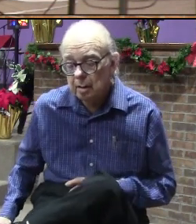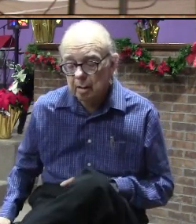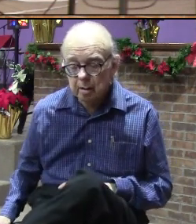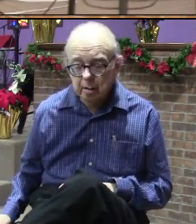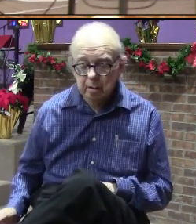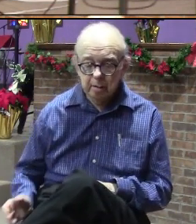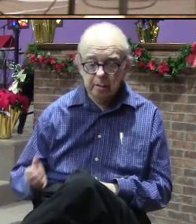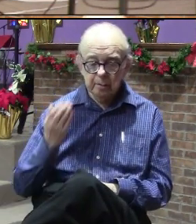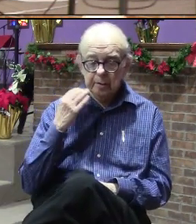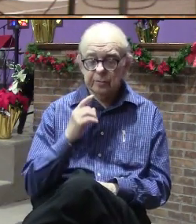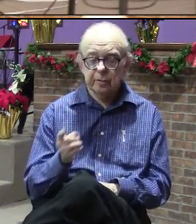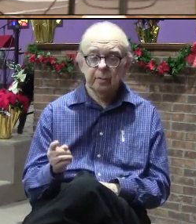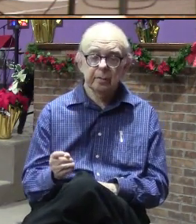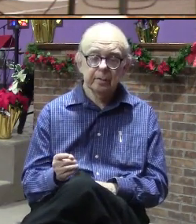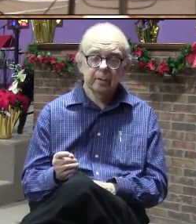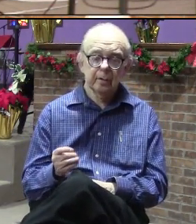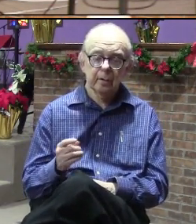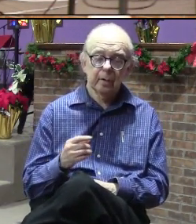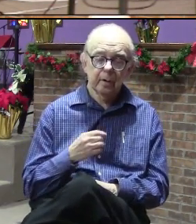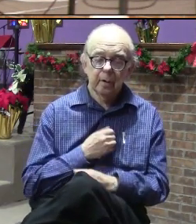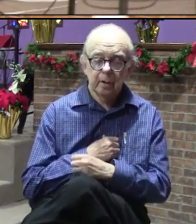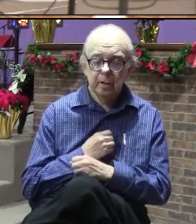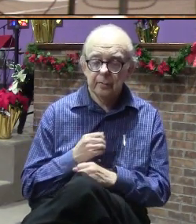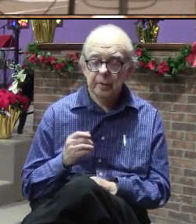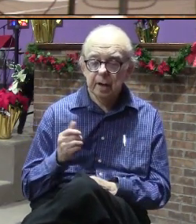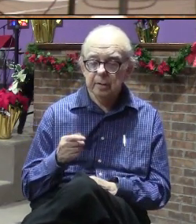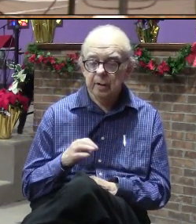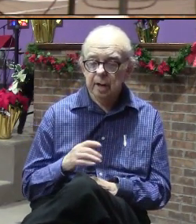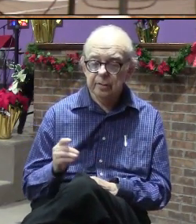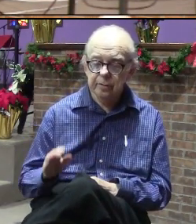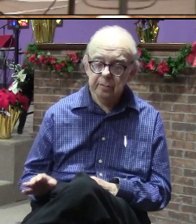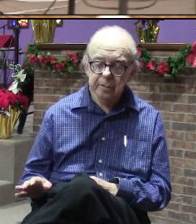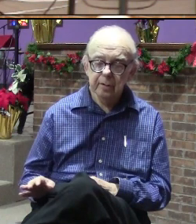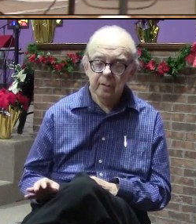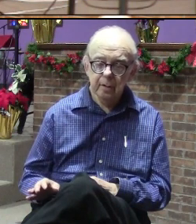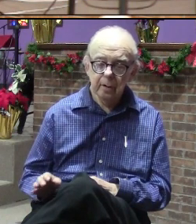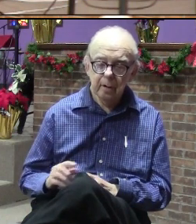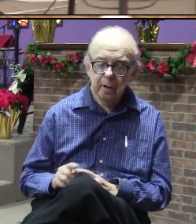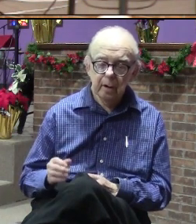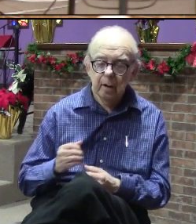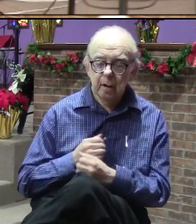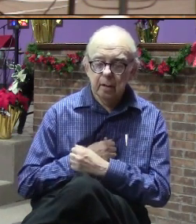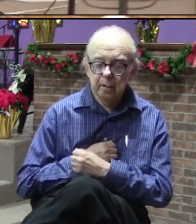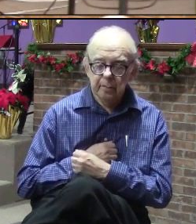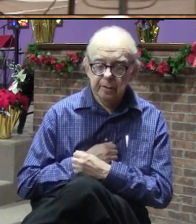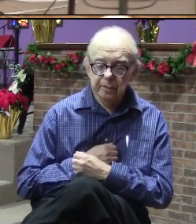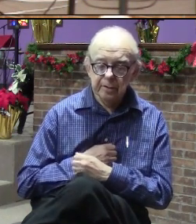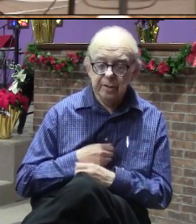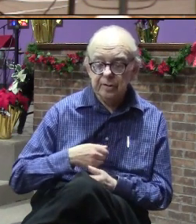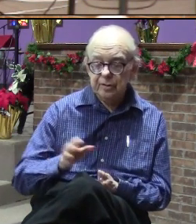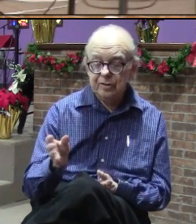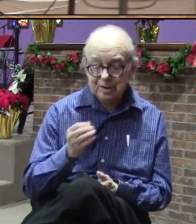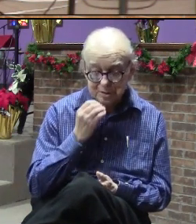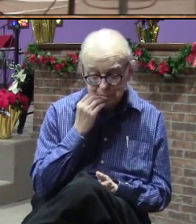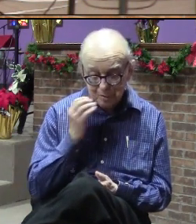I don't know about y'all. I love my grandchildren, but I also love to send them home.